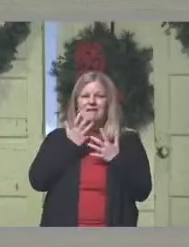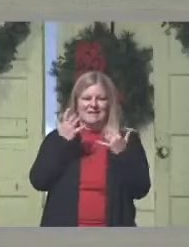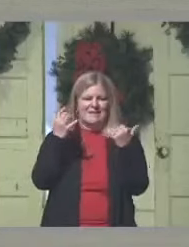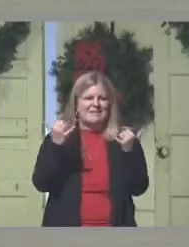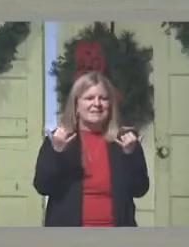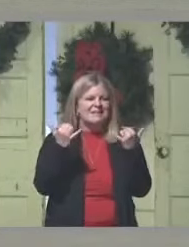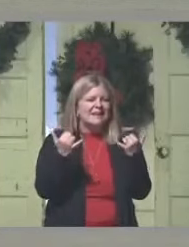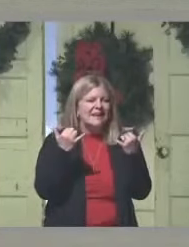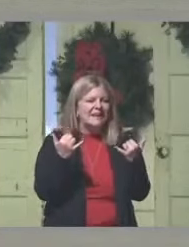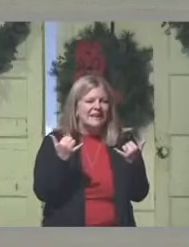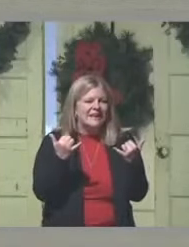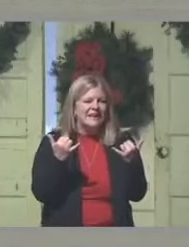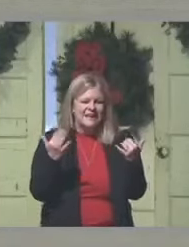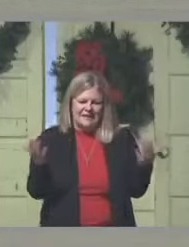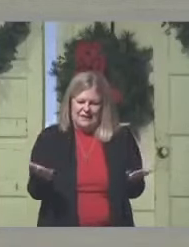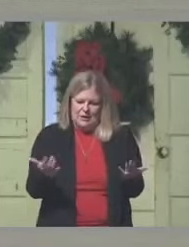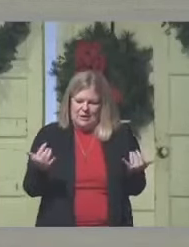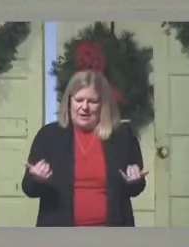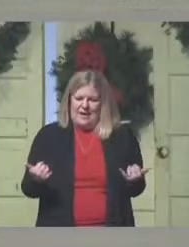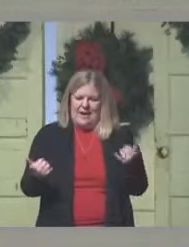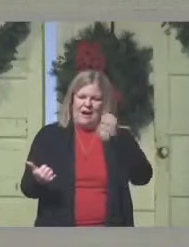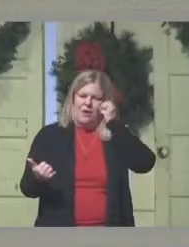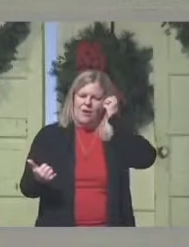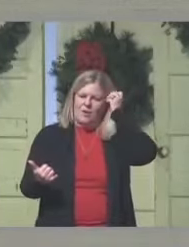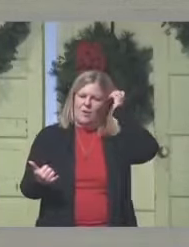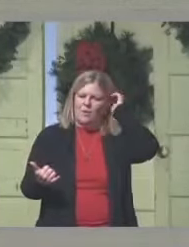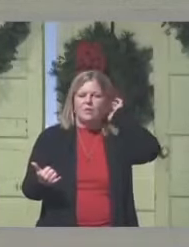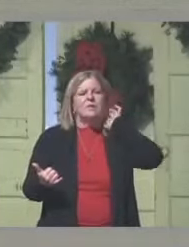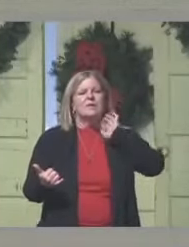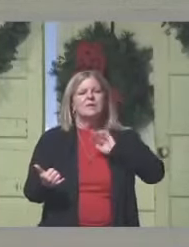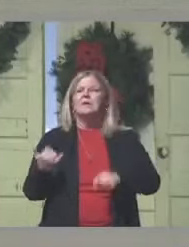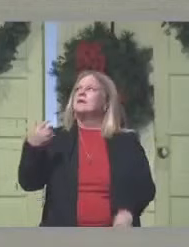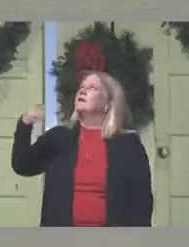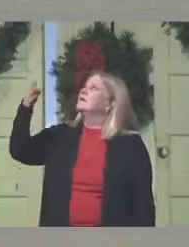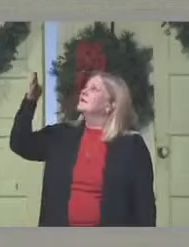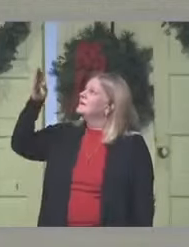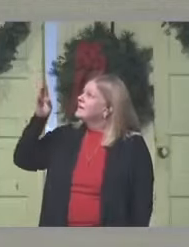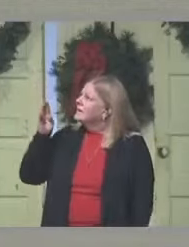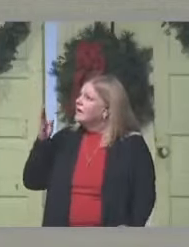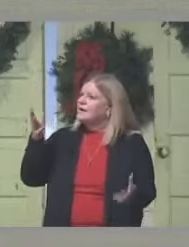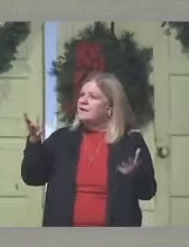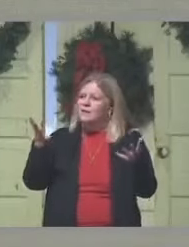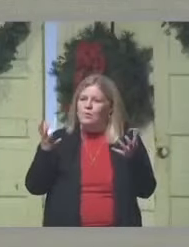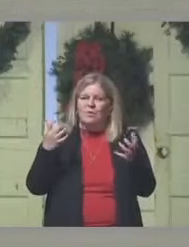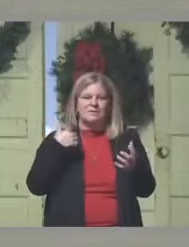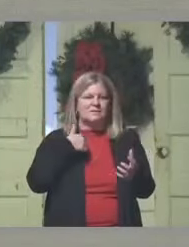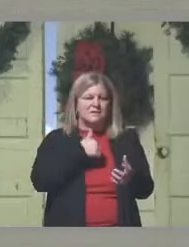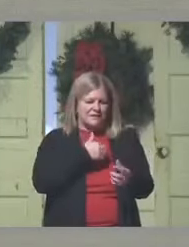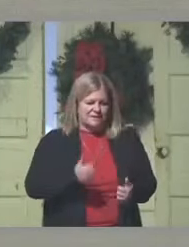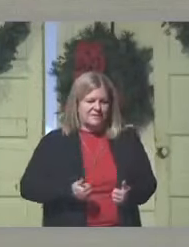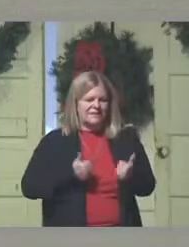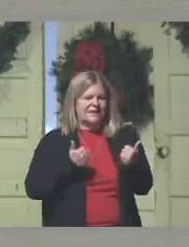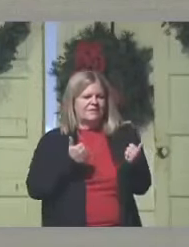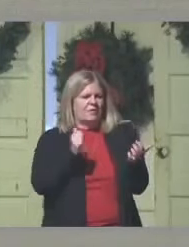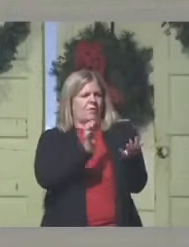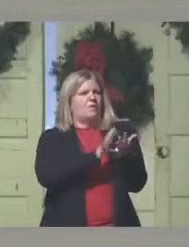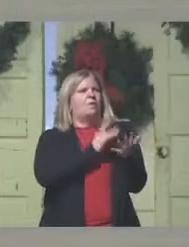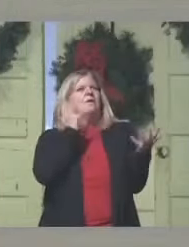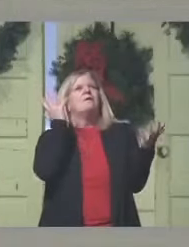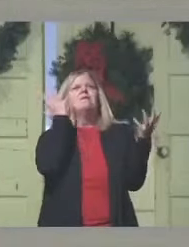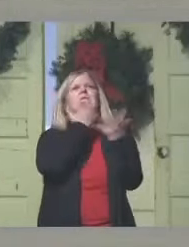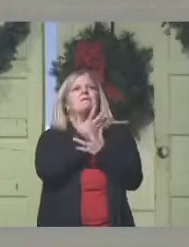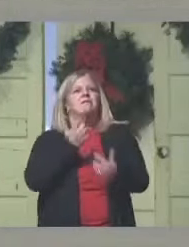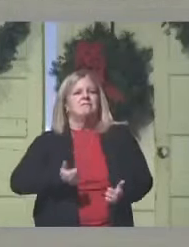today, here and now. God intends for us to live glorious lives here and